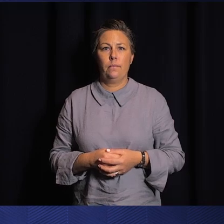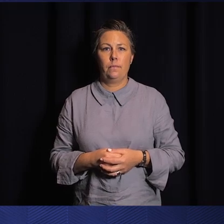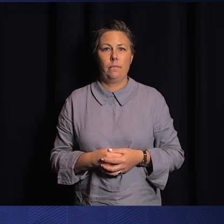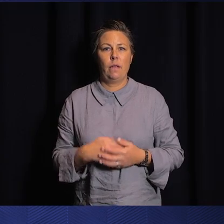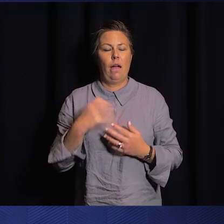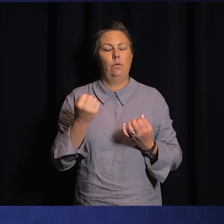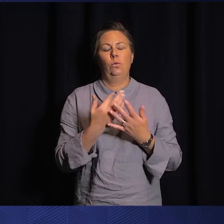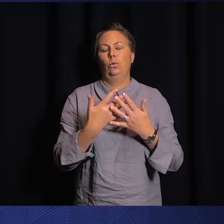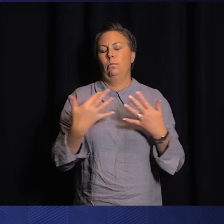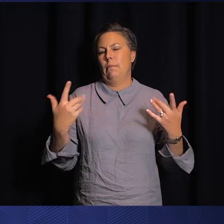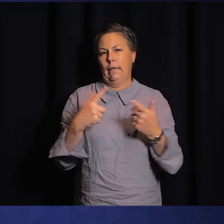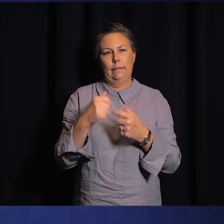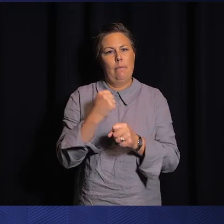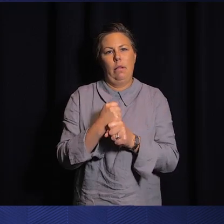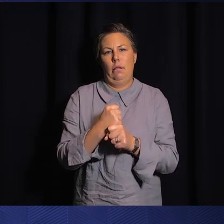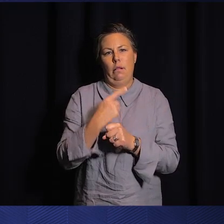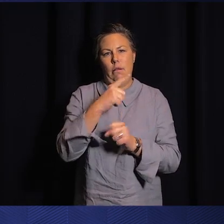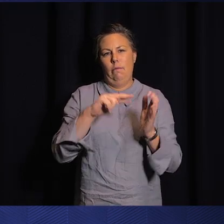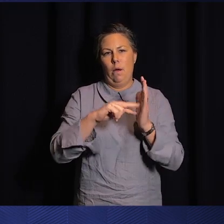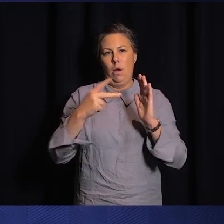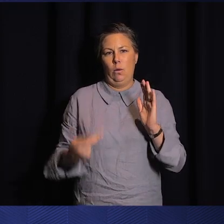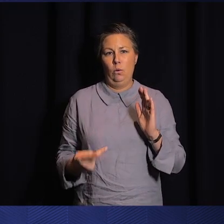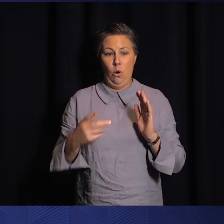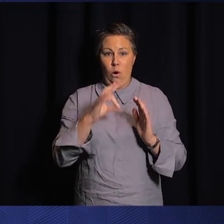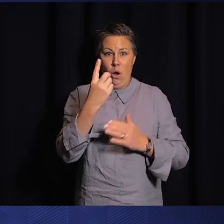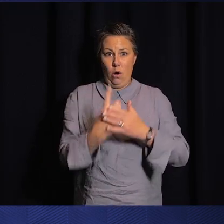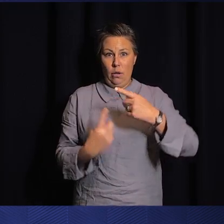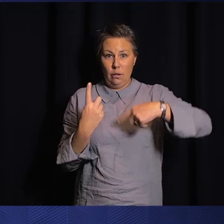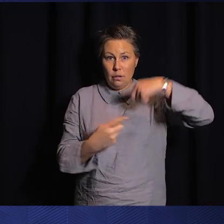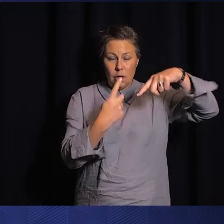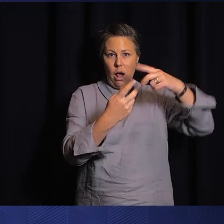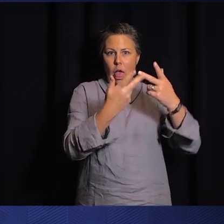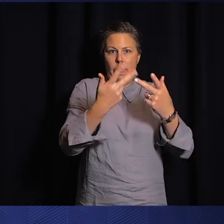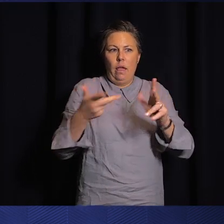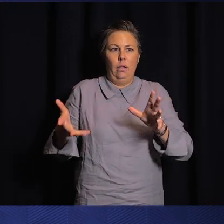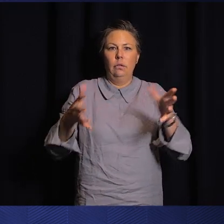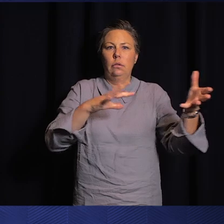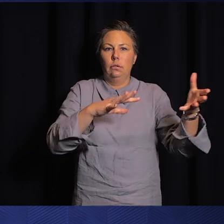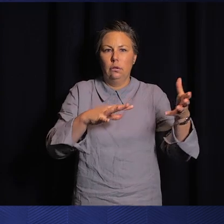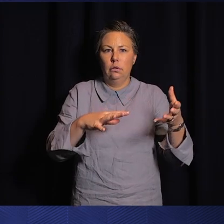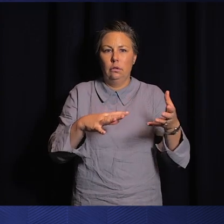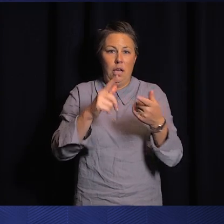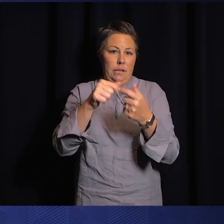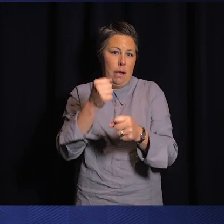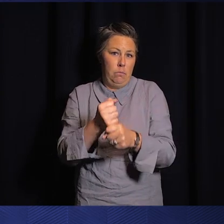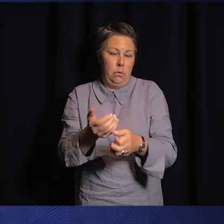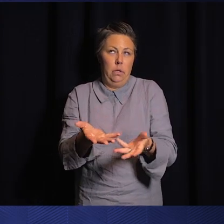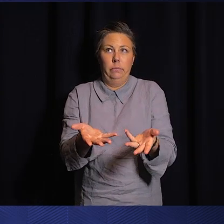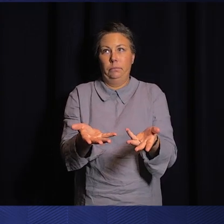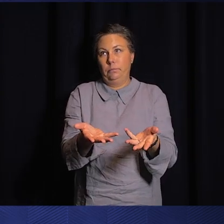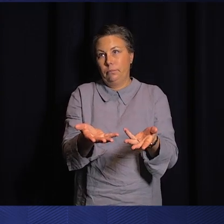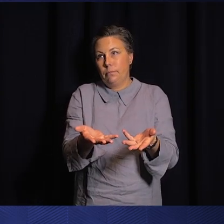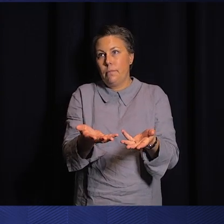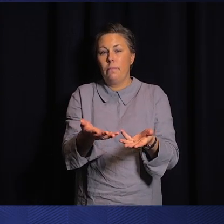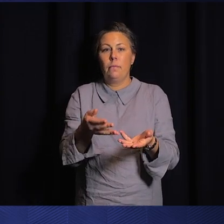Vanuatu at the moment due to other disasters, but also due to increasing rise